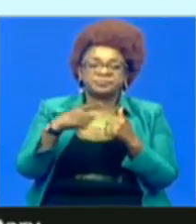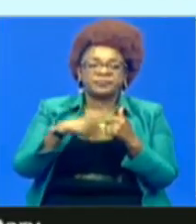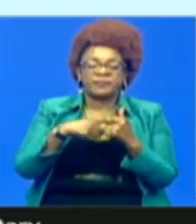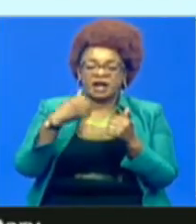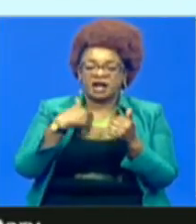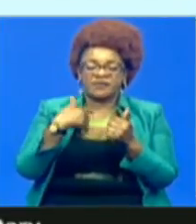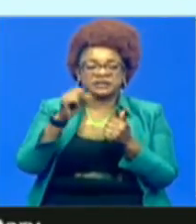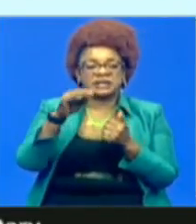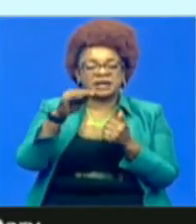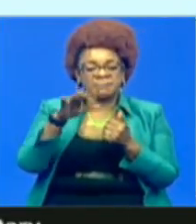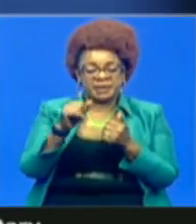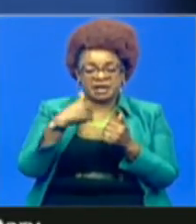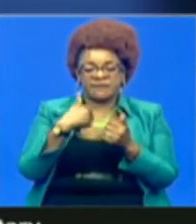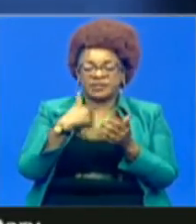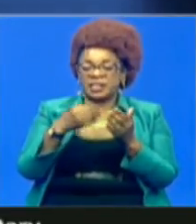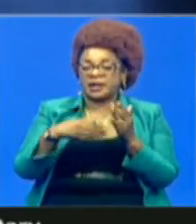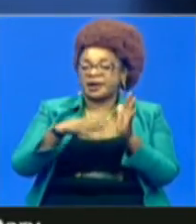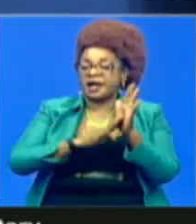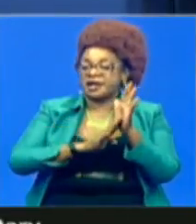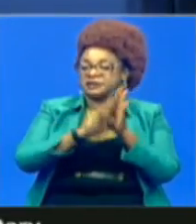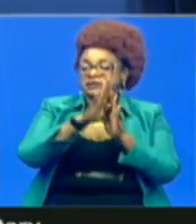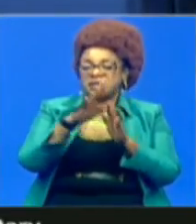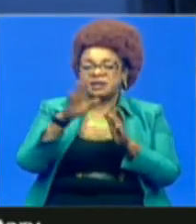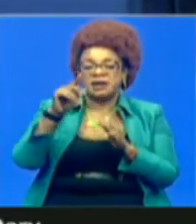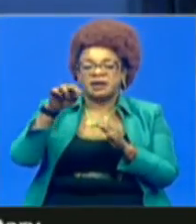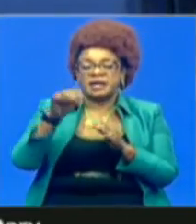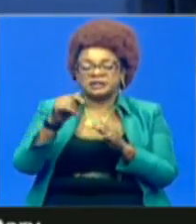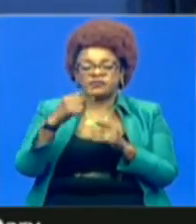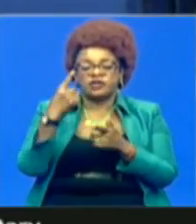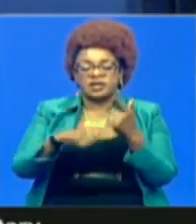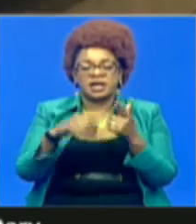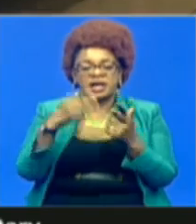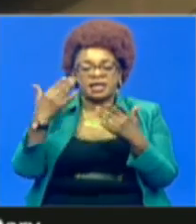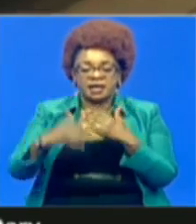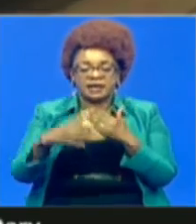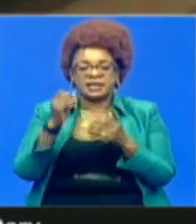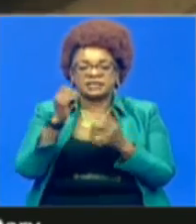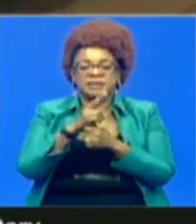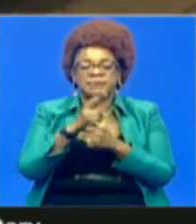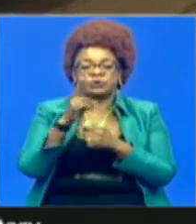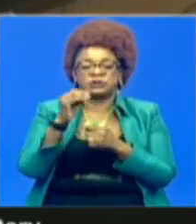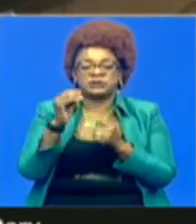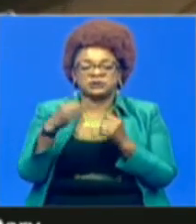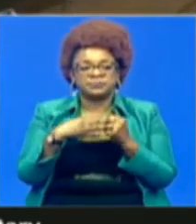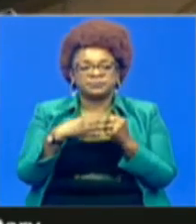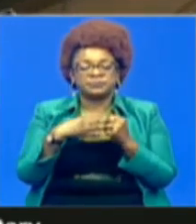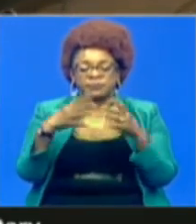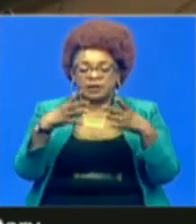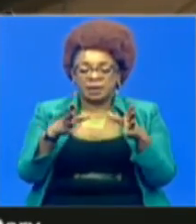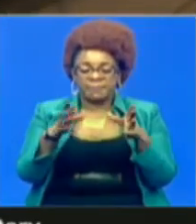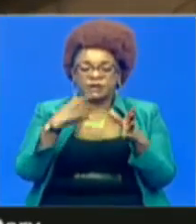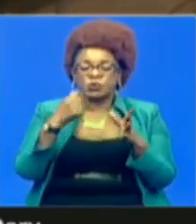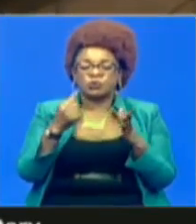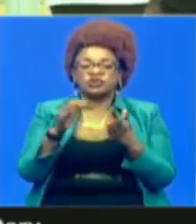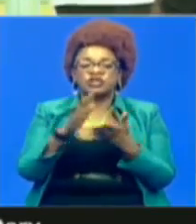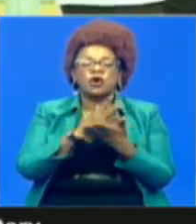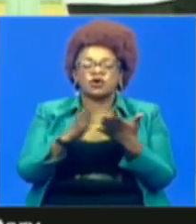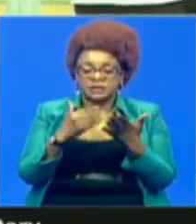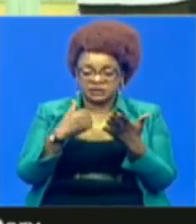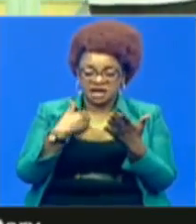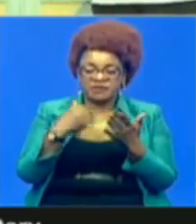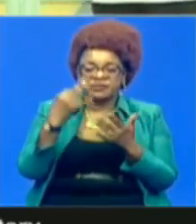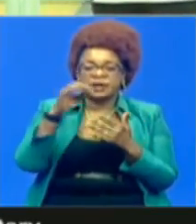Holdings' 45% rise in net profit for the year ended December 2018. The company, whose shareholders have realized a 3% gain